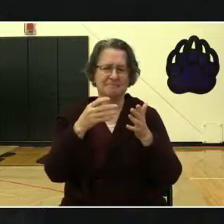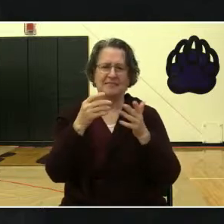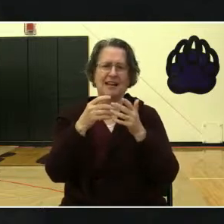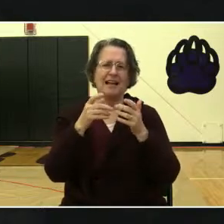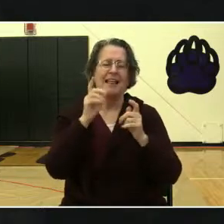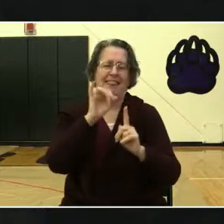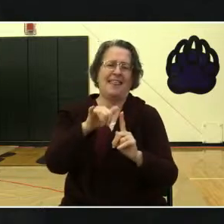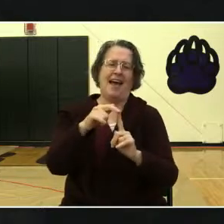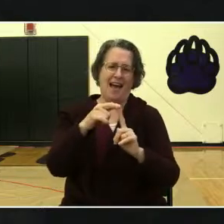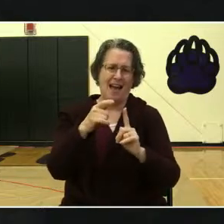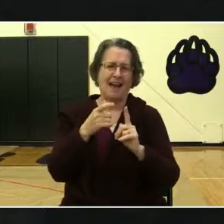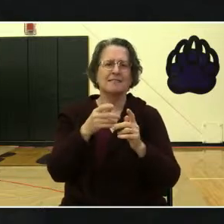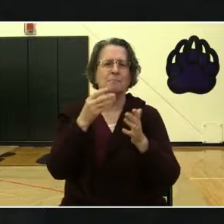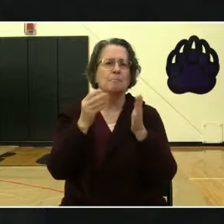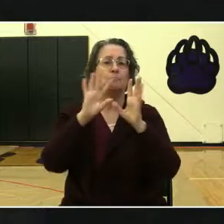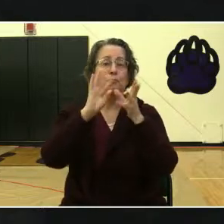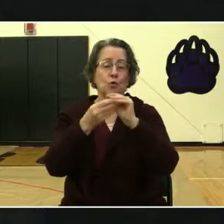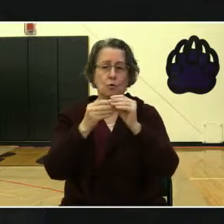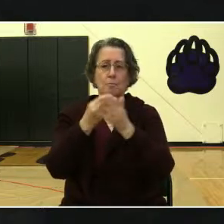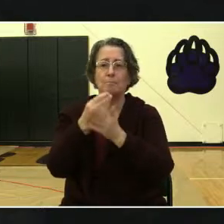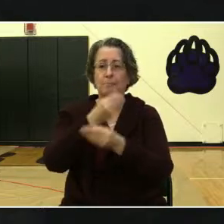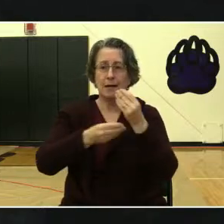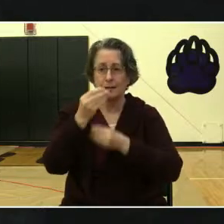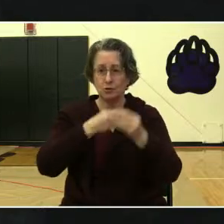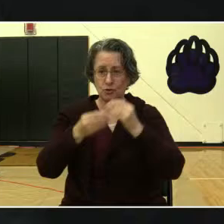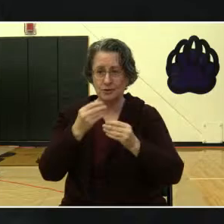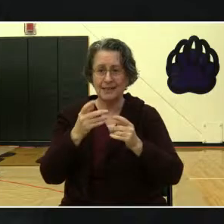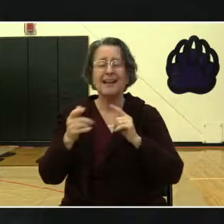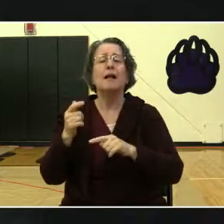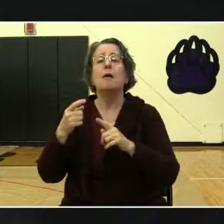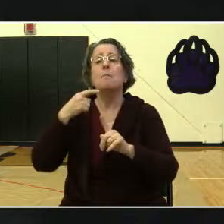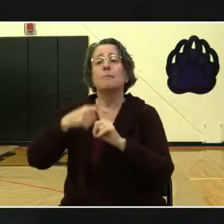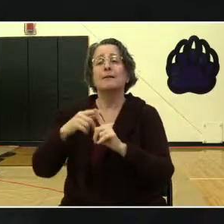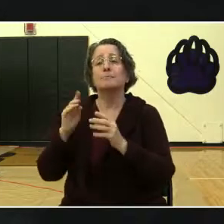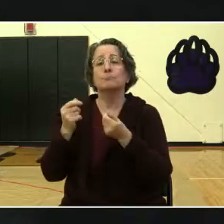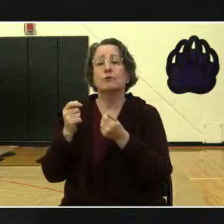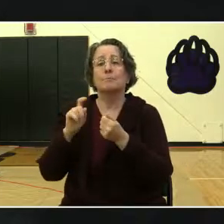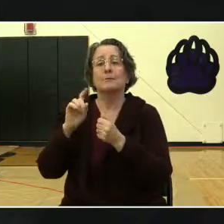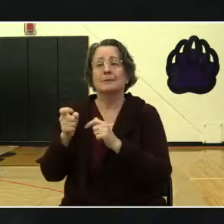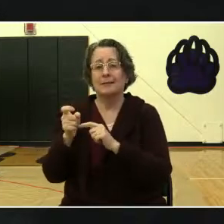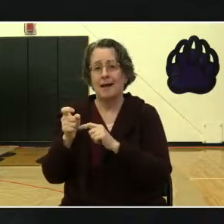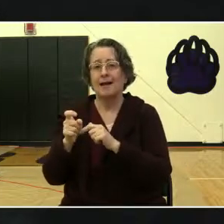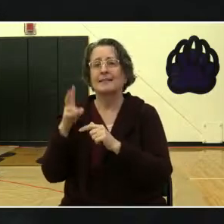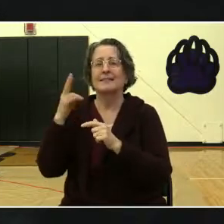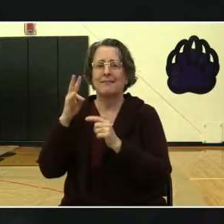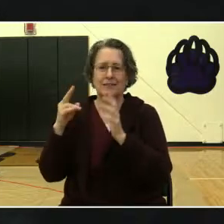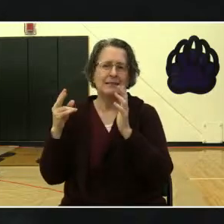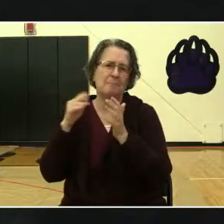taxes raising that to 17 m71 970 Miss